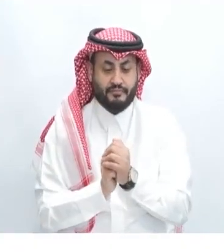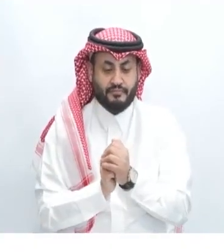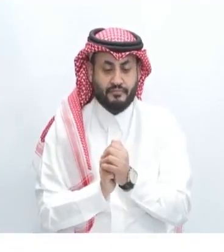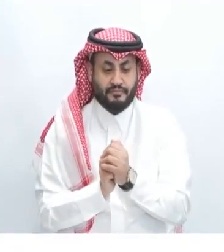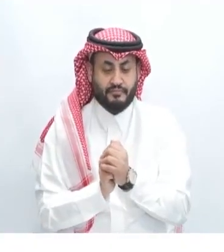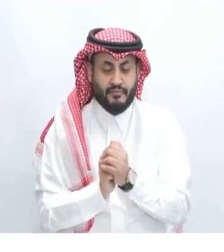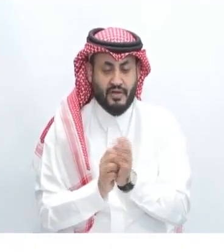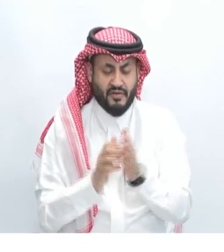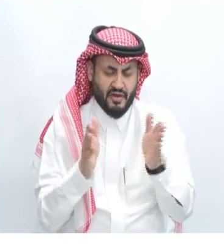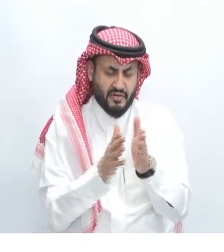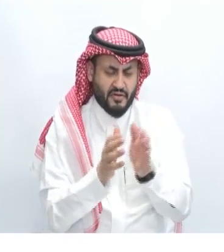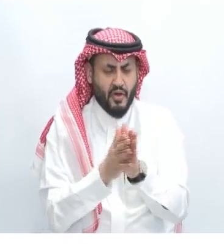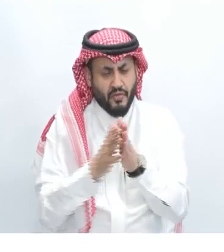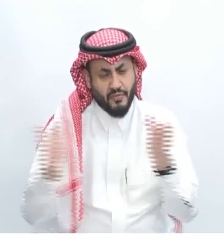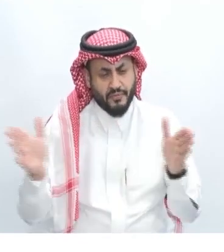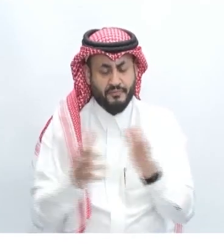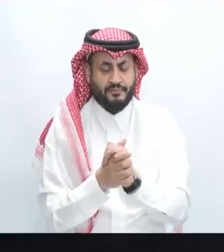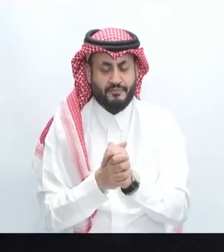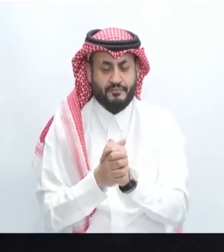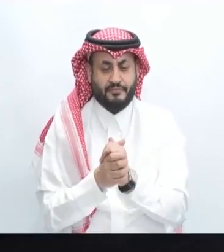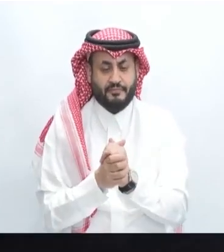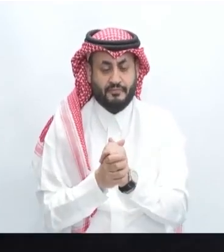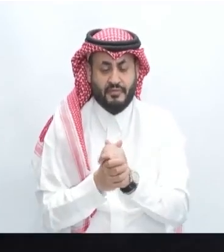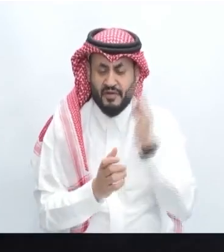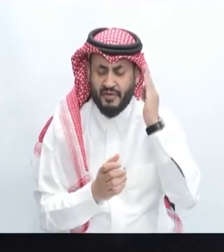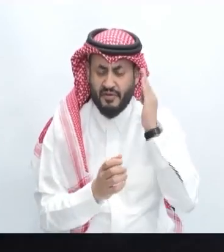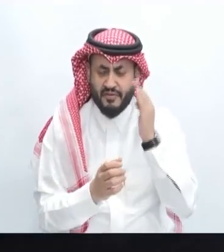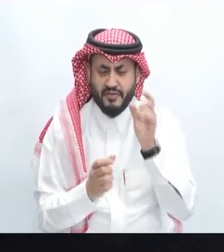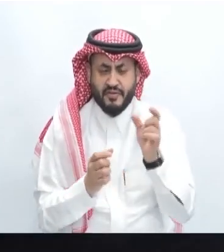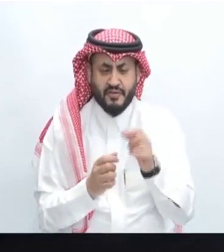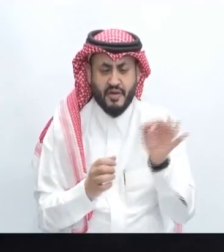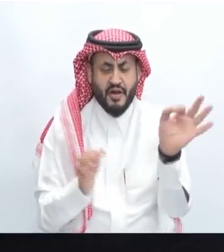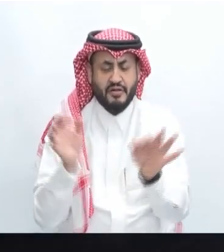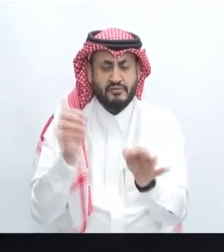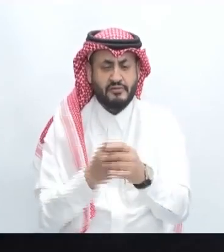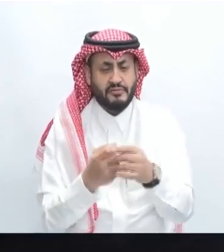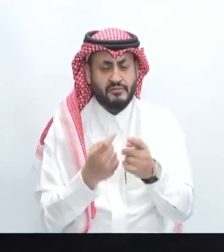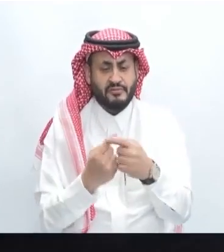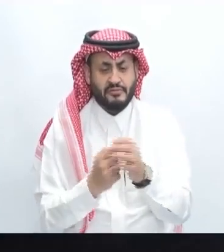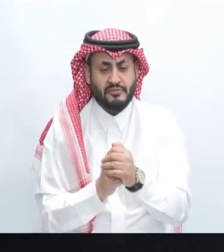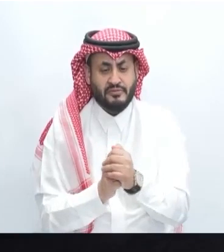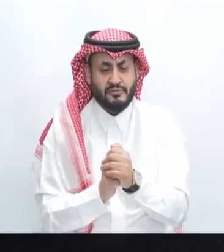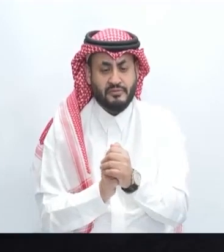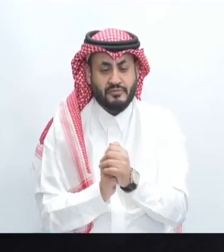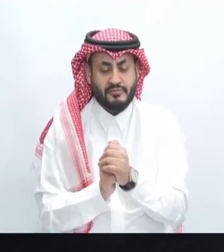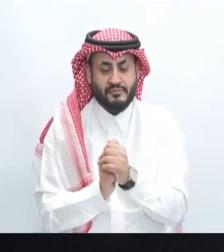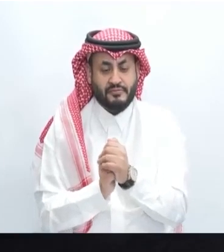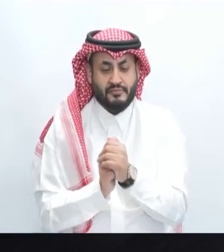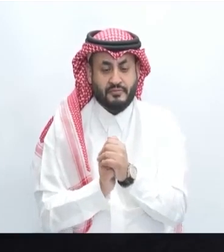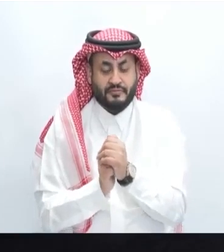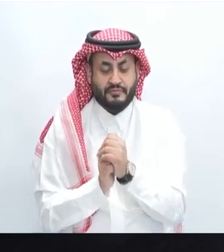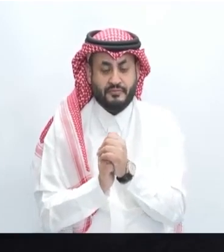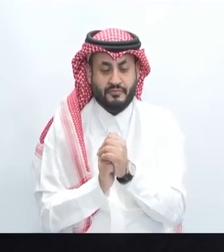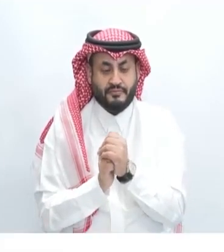end. And what we did is that after we listened, we did match each of these words with